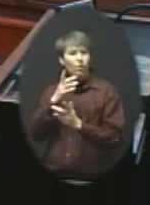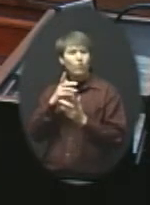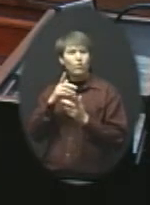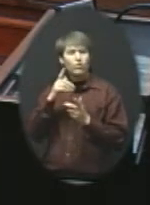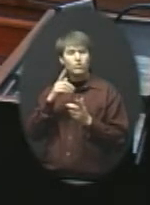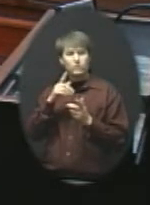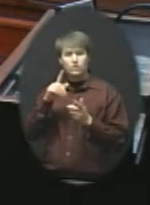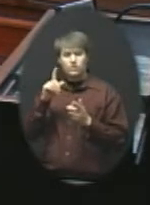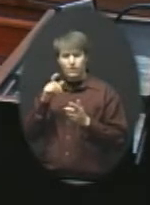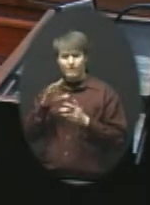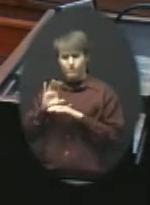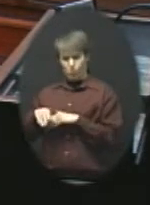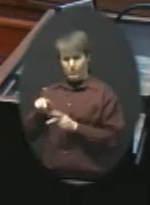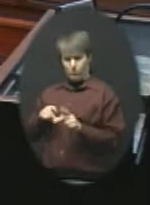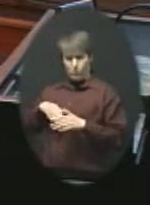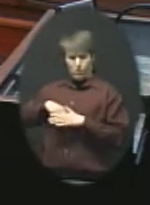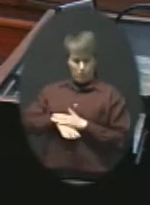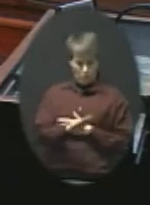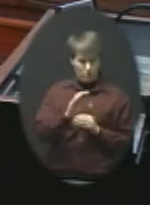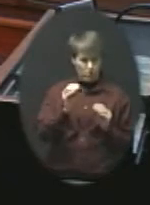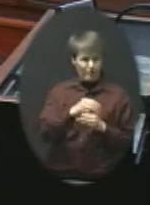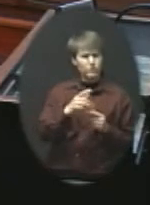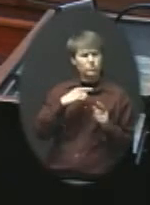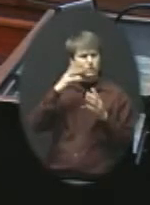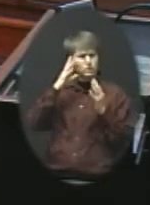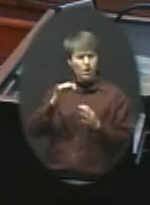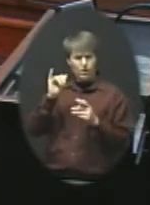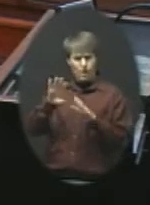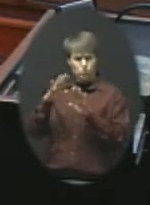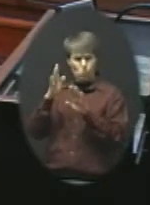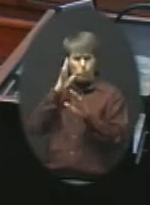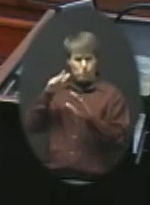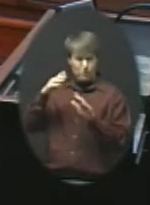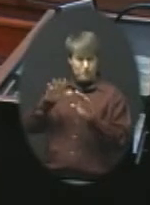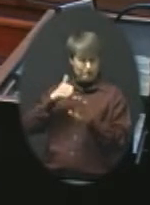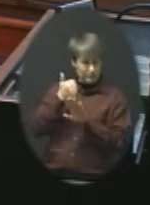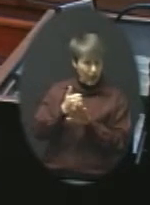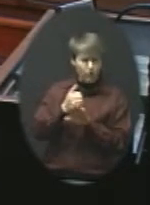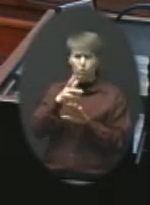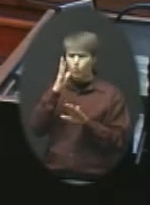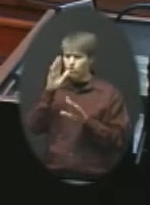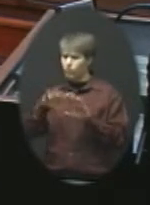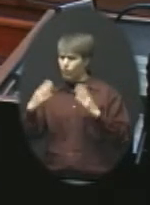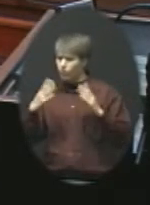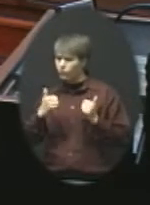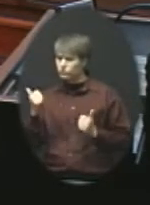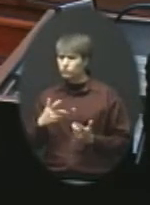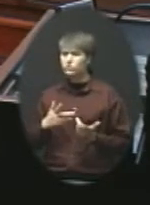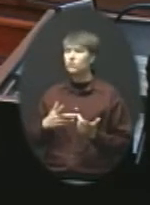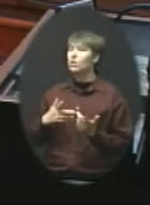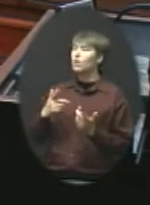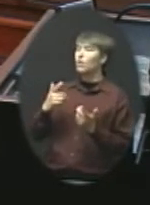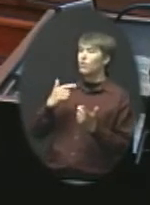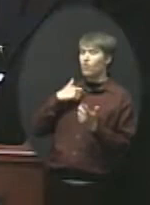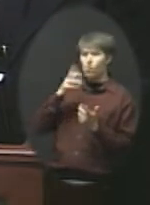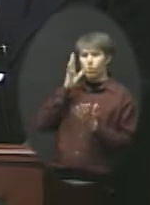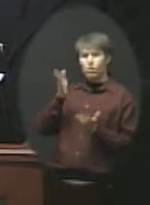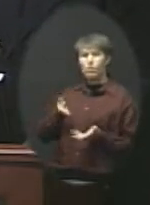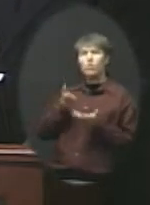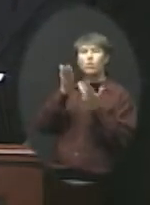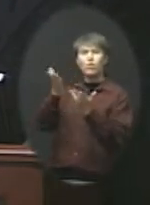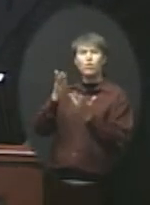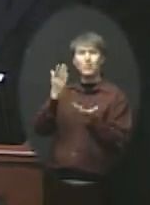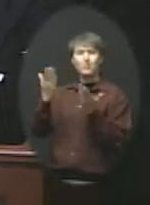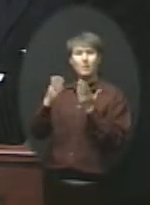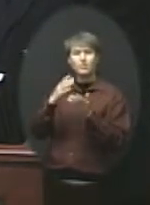point into the school, have we decided we're going to lock that door? Is that door into the school going to be unlocked? We're going to come to you and possibly in an